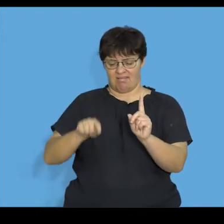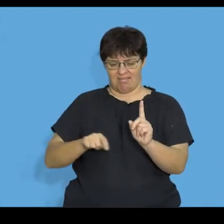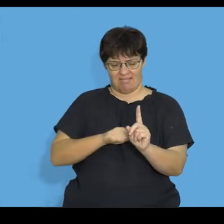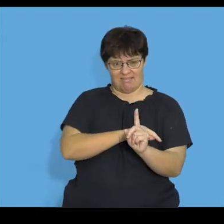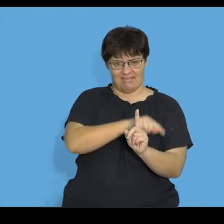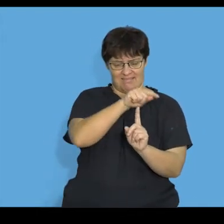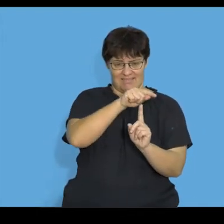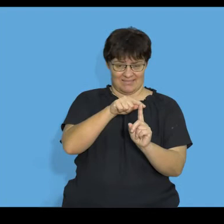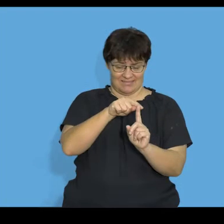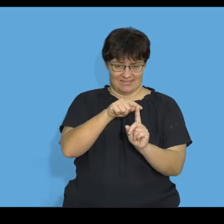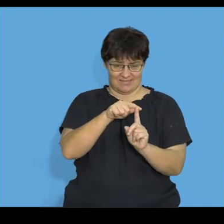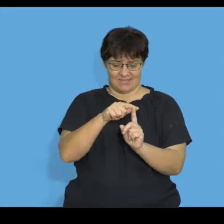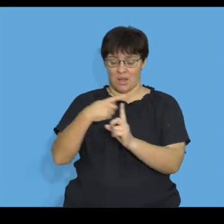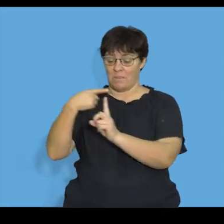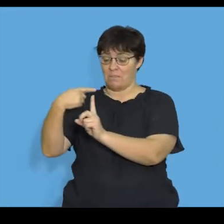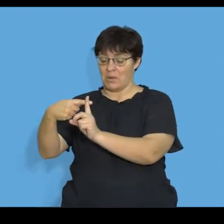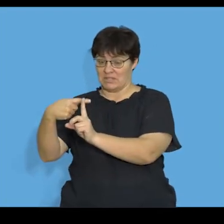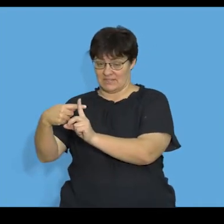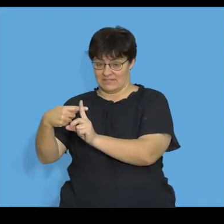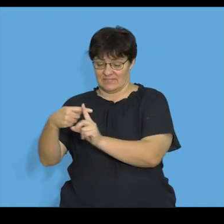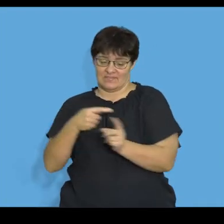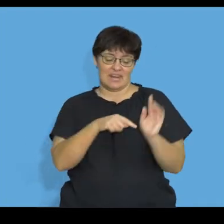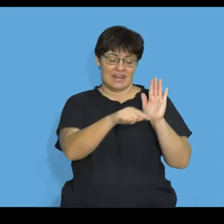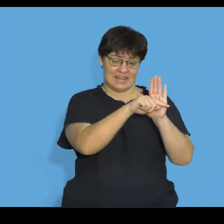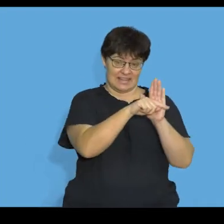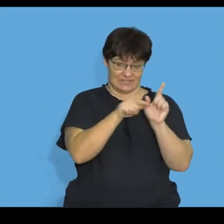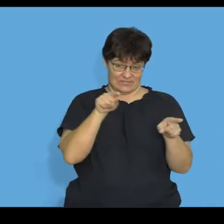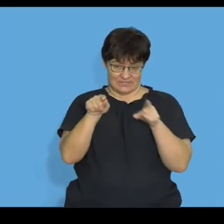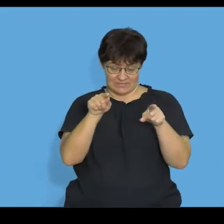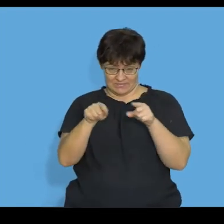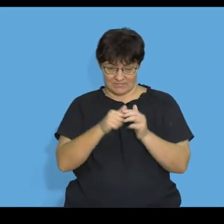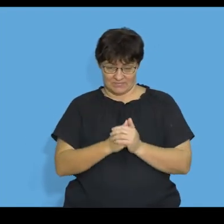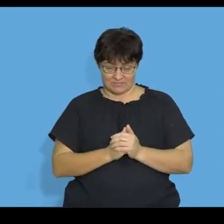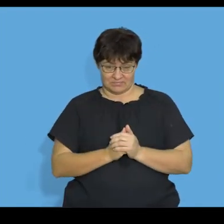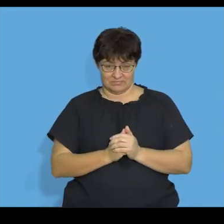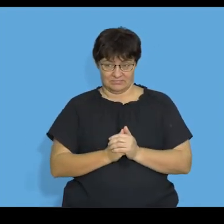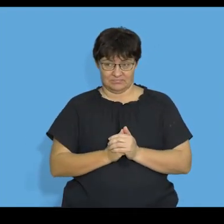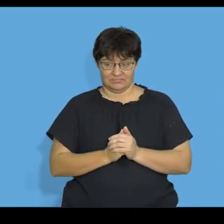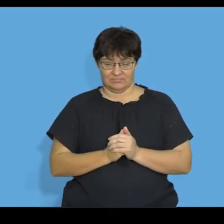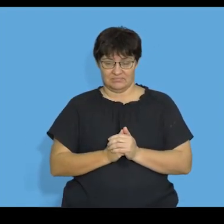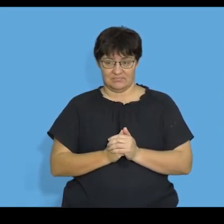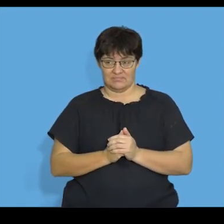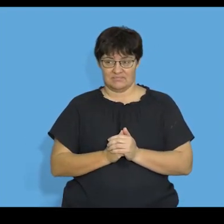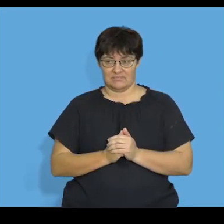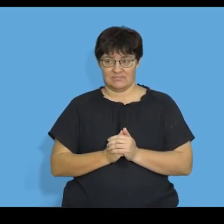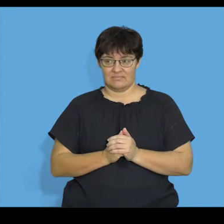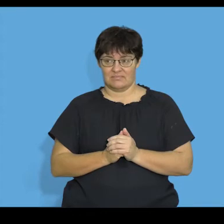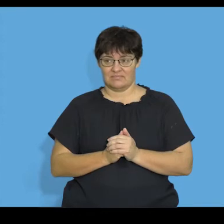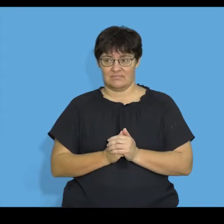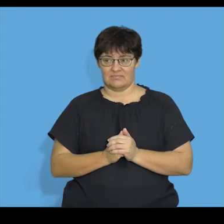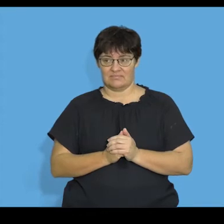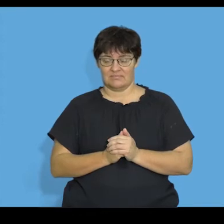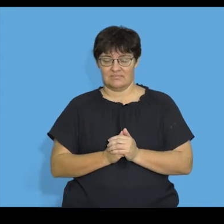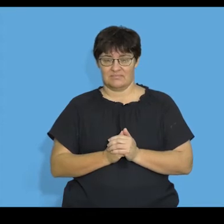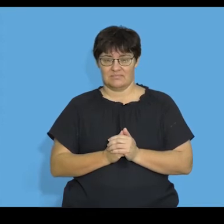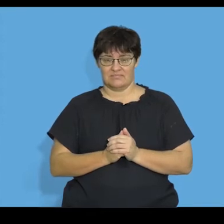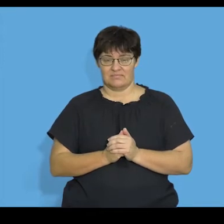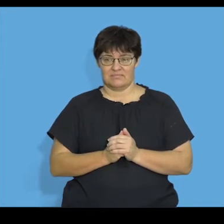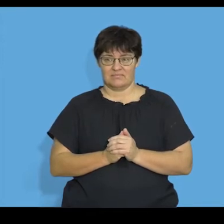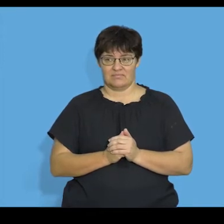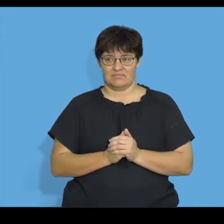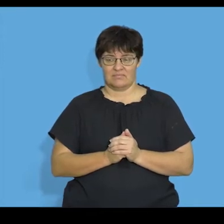this earlier. We recognized conventional current is from the positive end of a battery